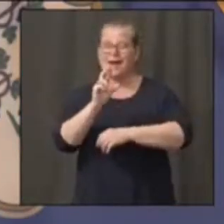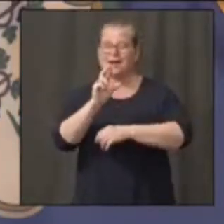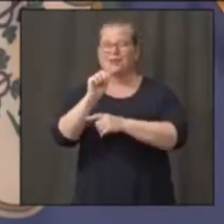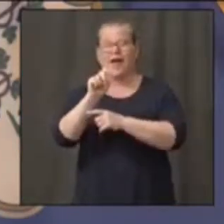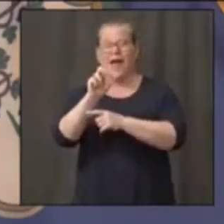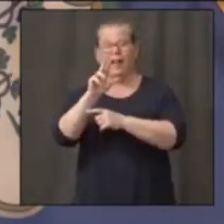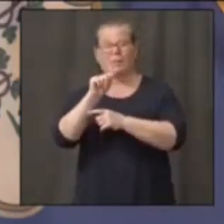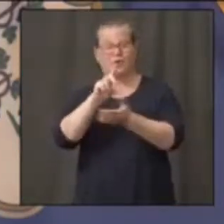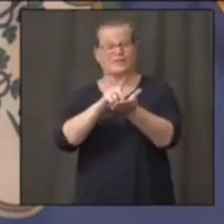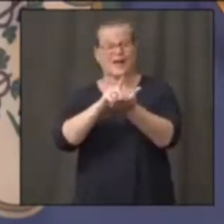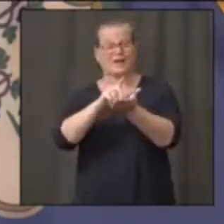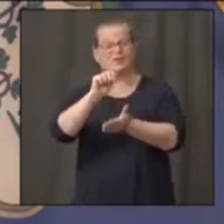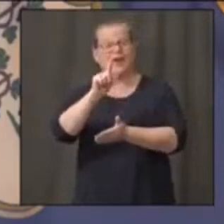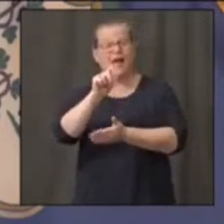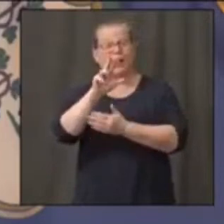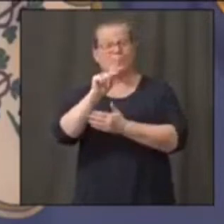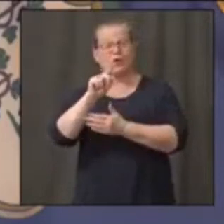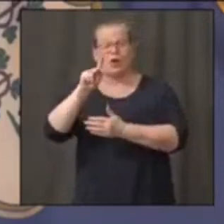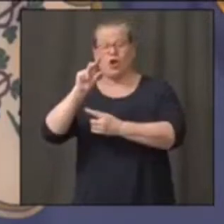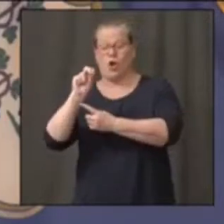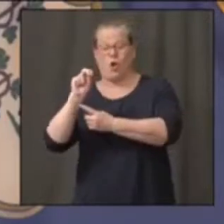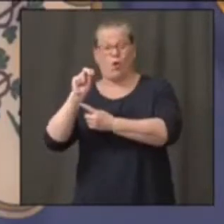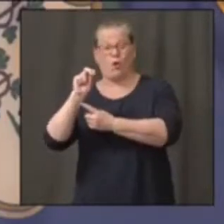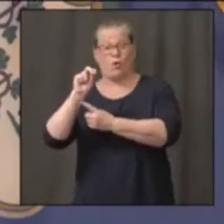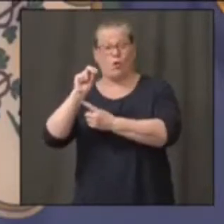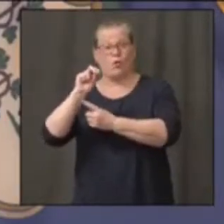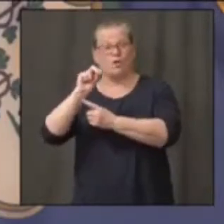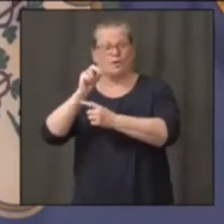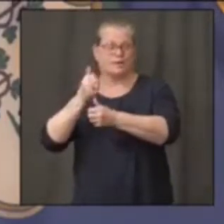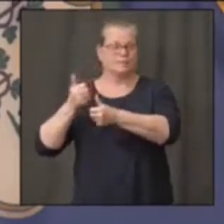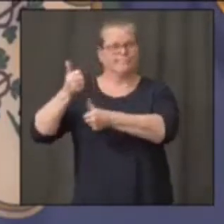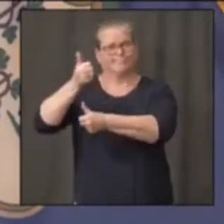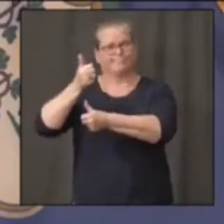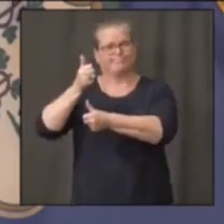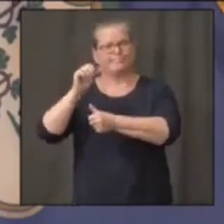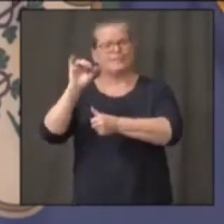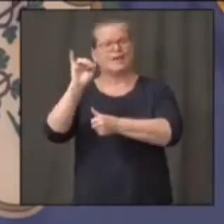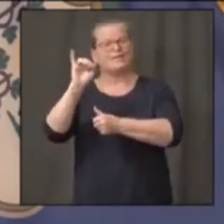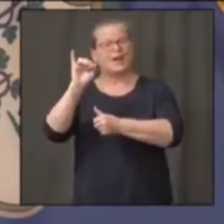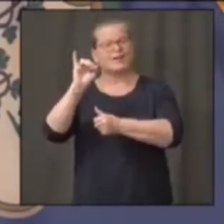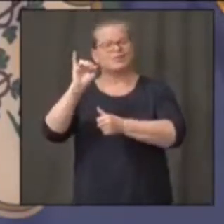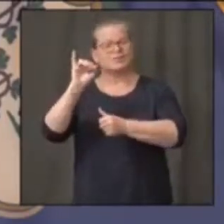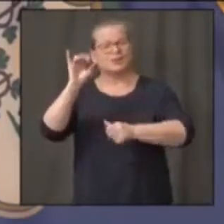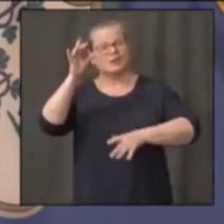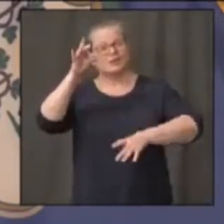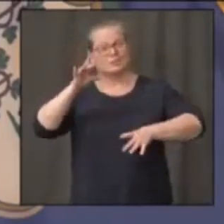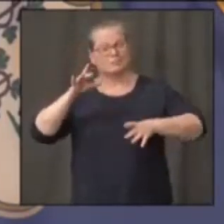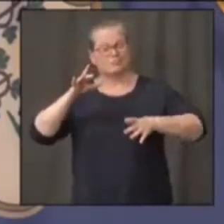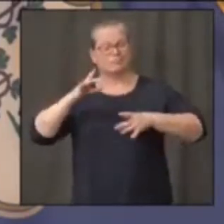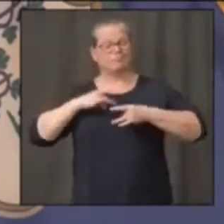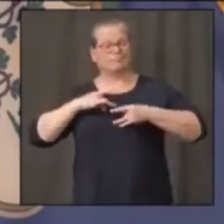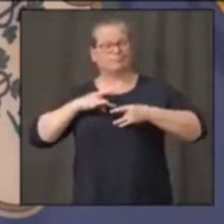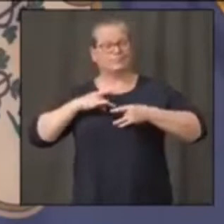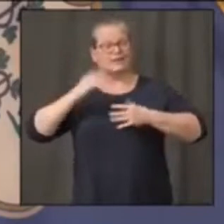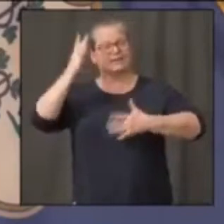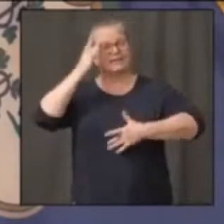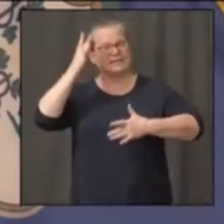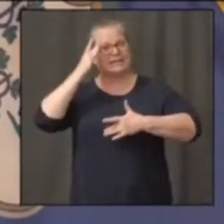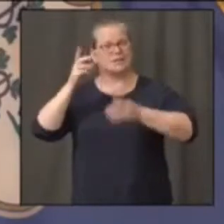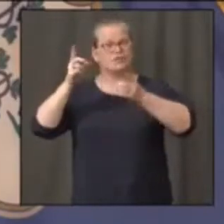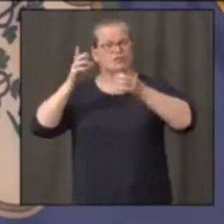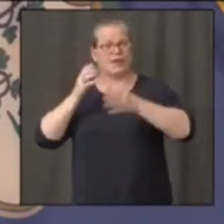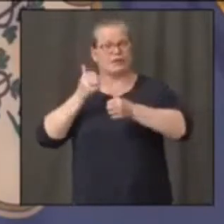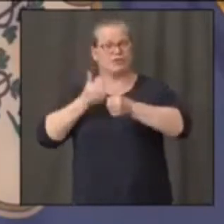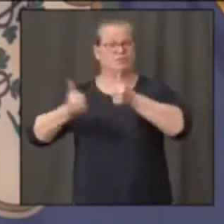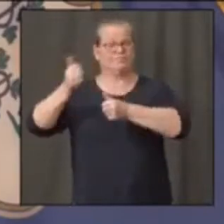infectious disease professor at Yale and co-chairman of our Reopen Committee. Dr. Coe's been with us before as we continue